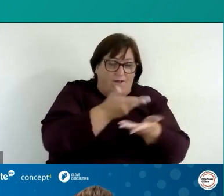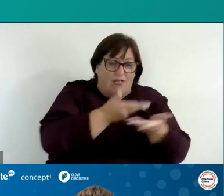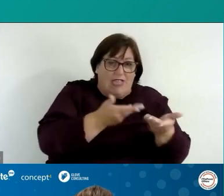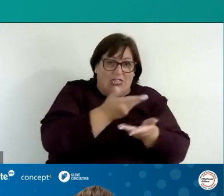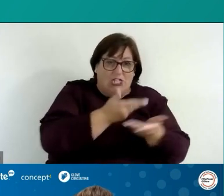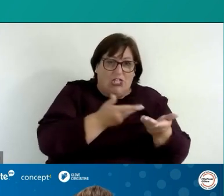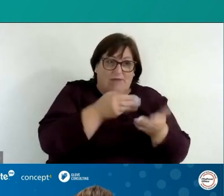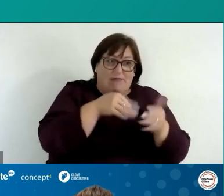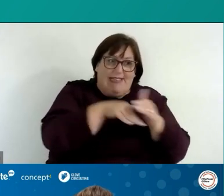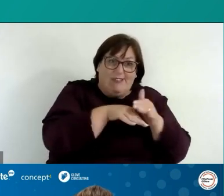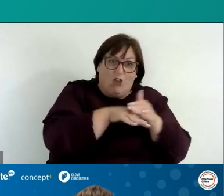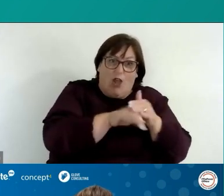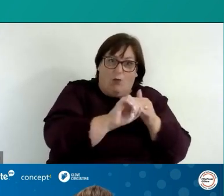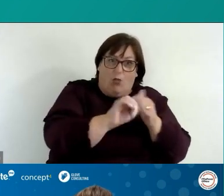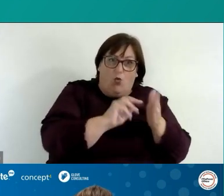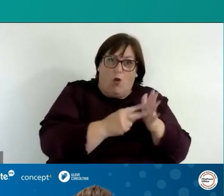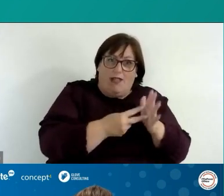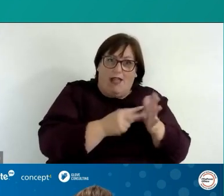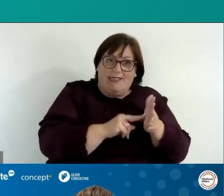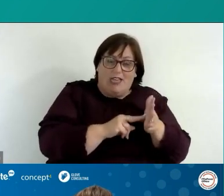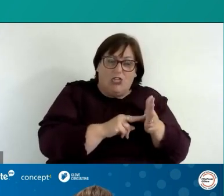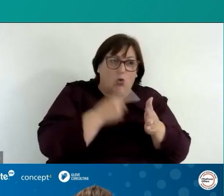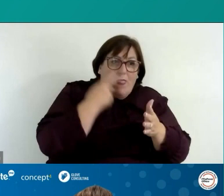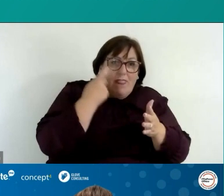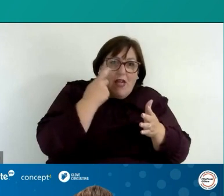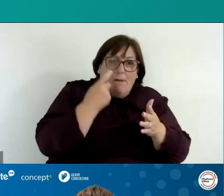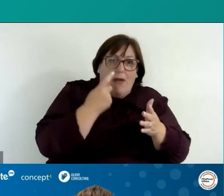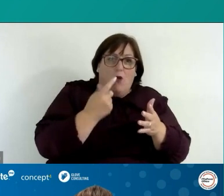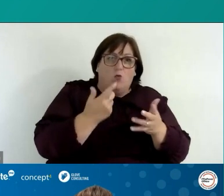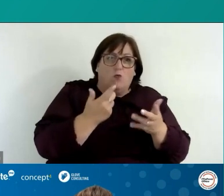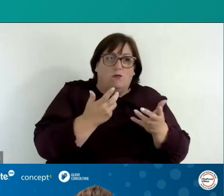what you can do about it and some quick wins and fixes.